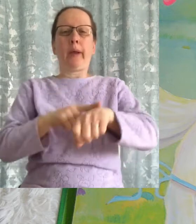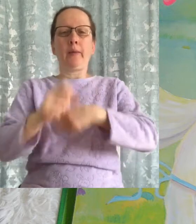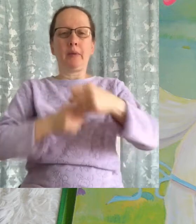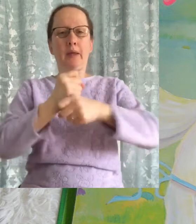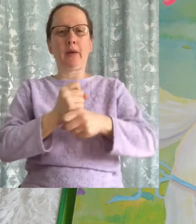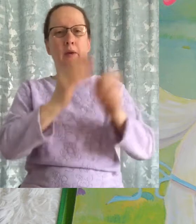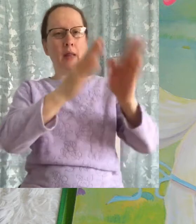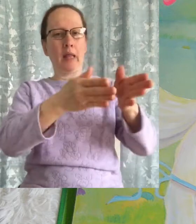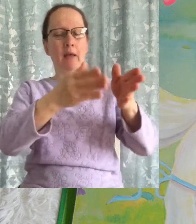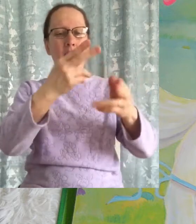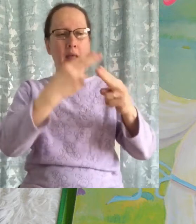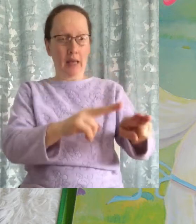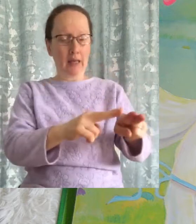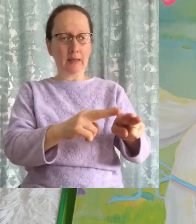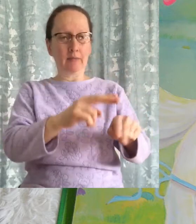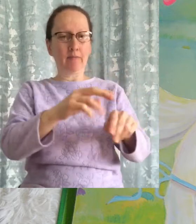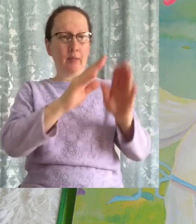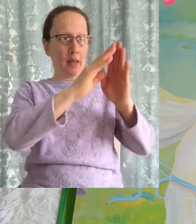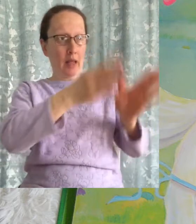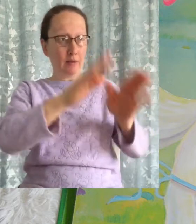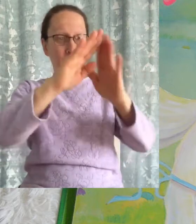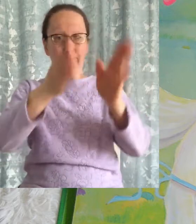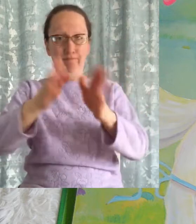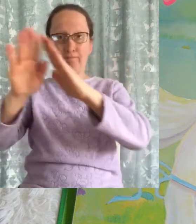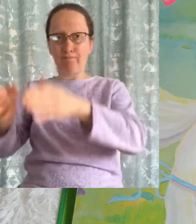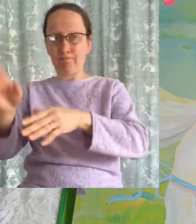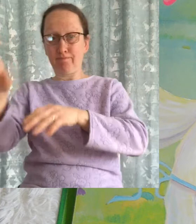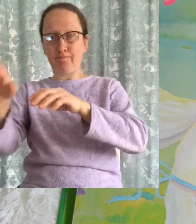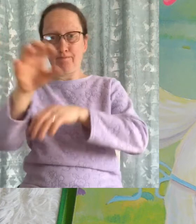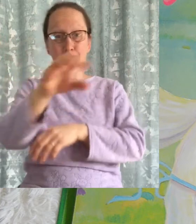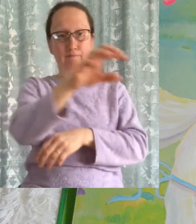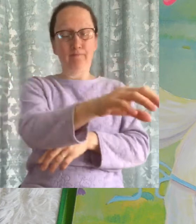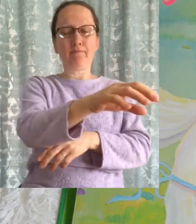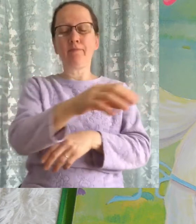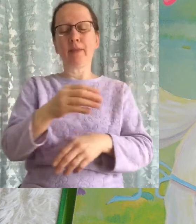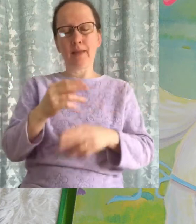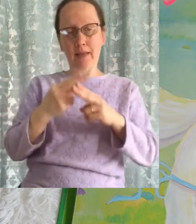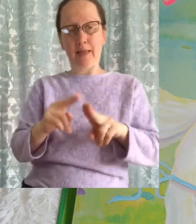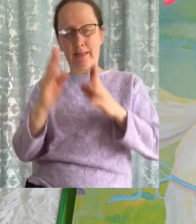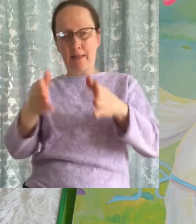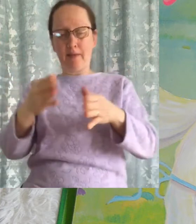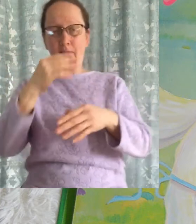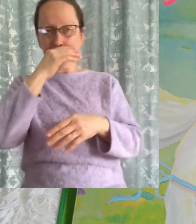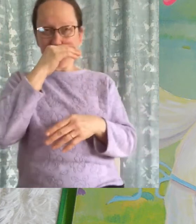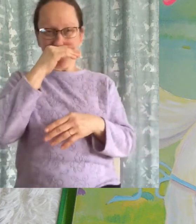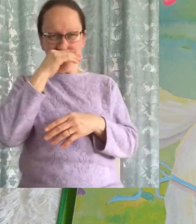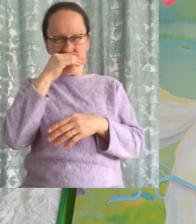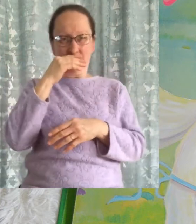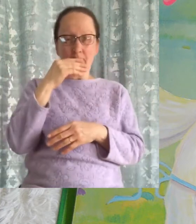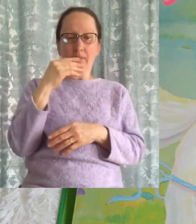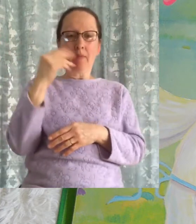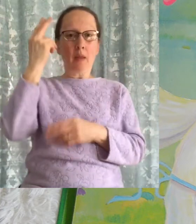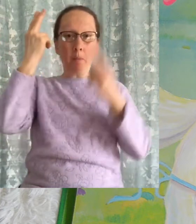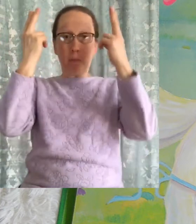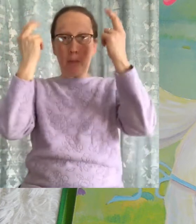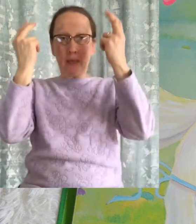Big deal, thought the chicken, to hop yard to yard. If a bunny can do it, can't be too hard. His days,